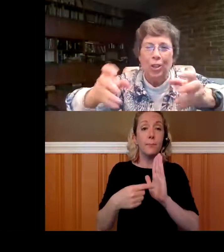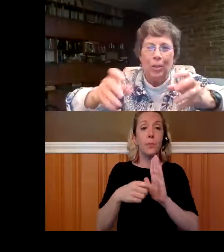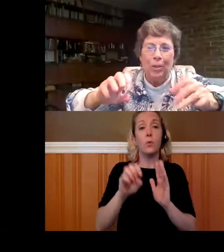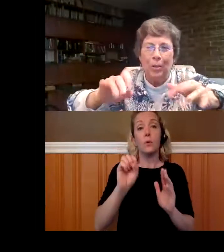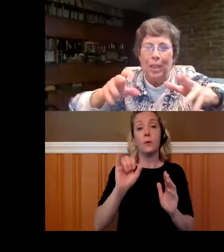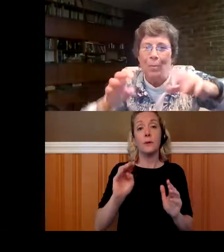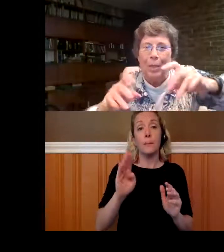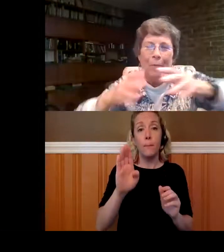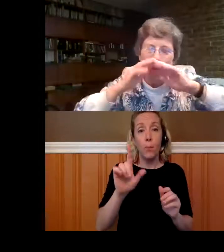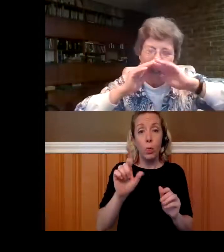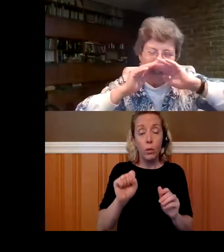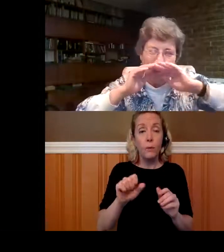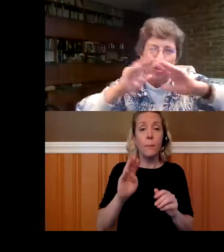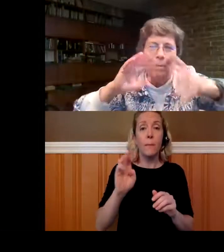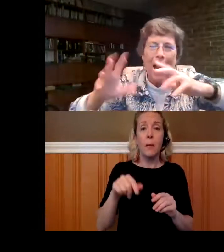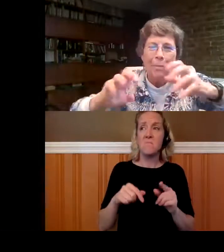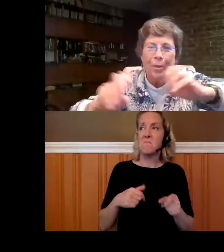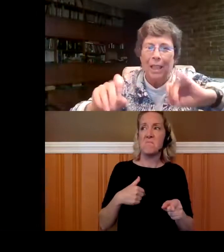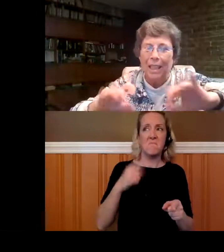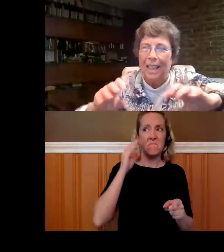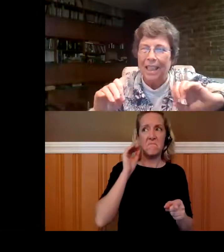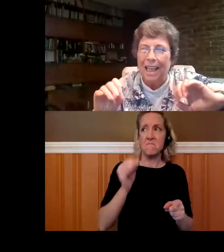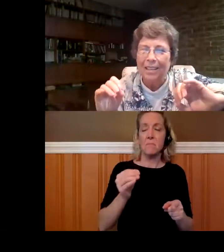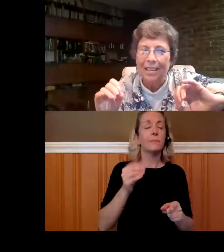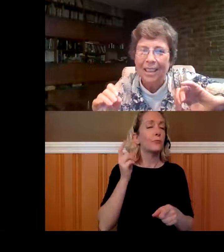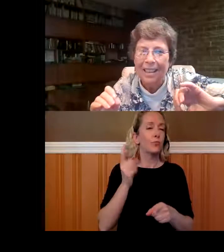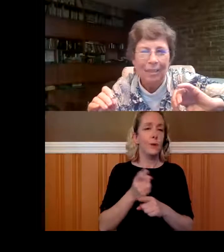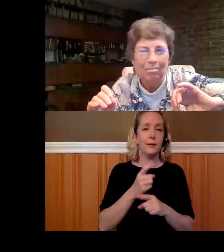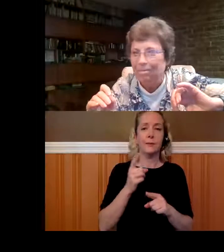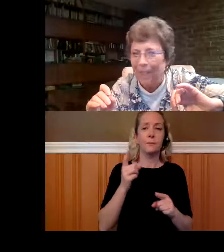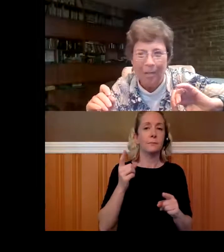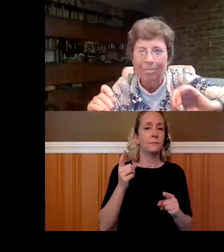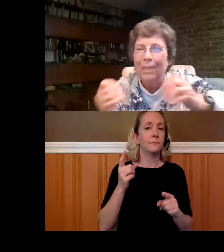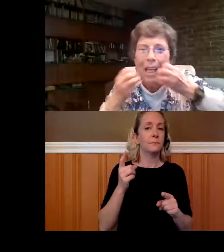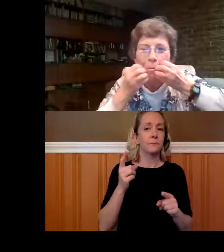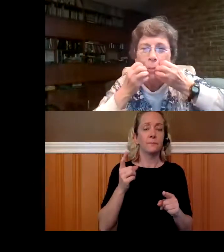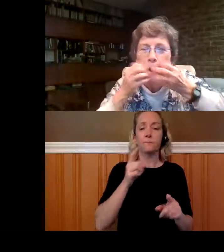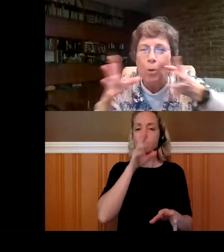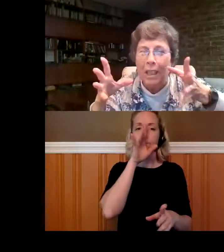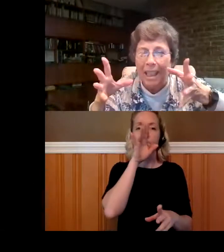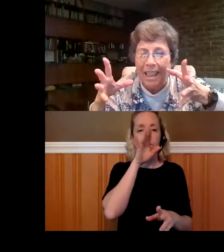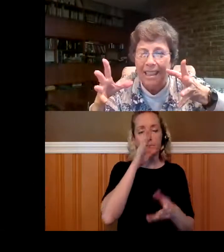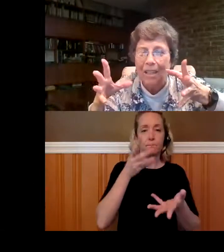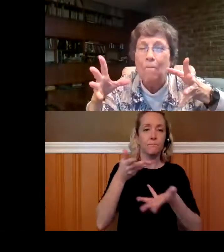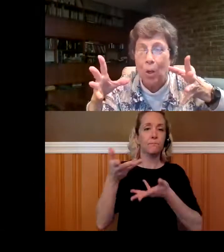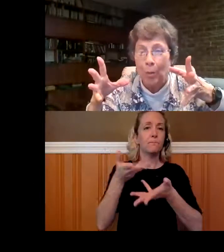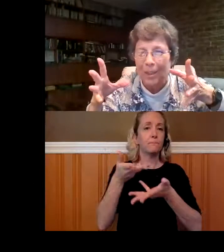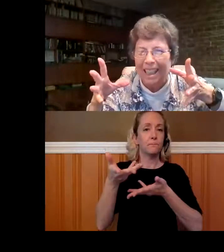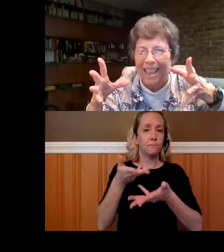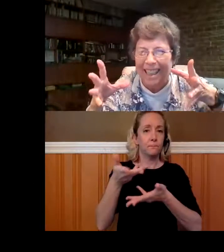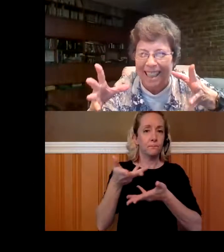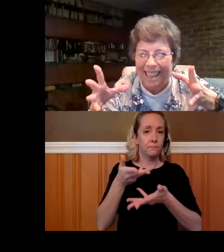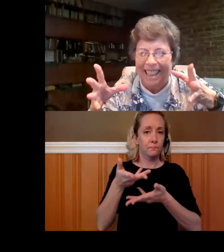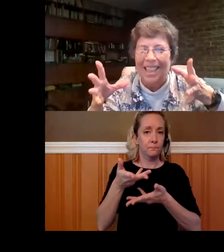gestures, maps or anything like that? I didn't see anything. No, No. it was purely verbal. Communication. Yeah. That's right. His expressive